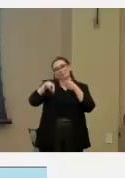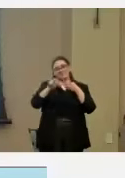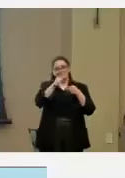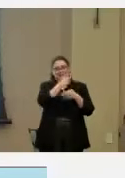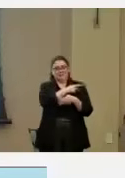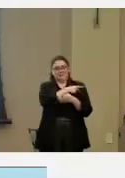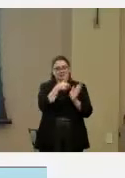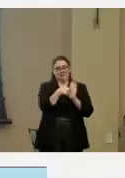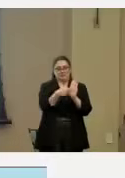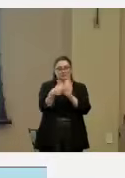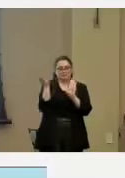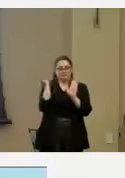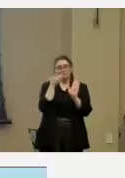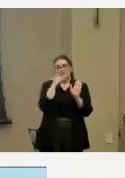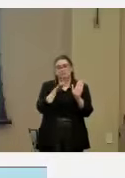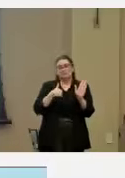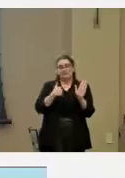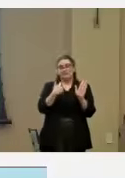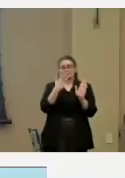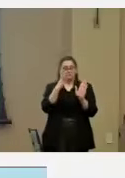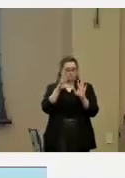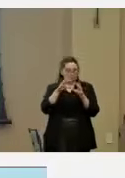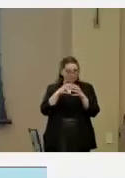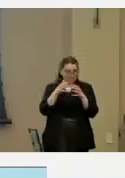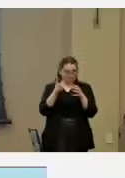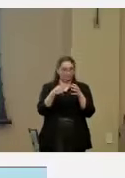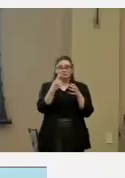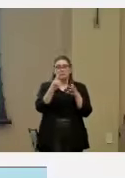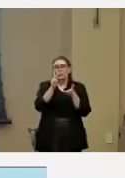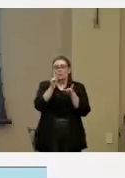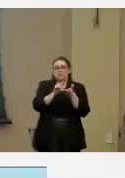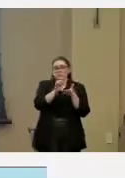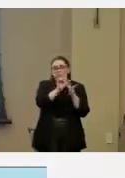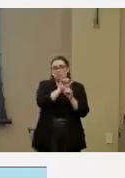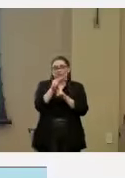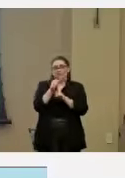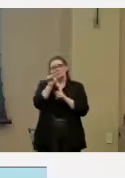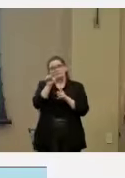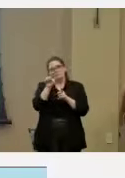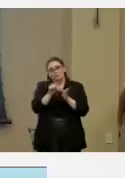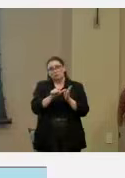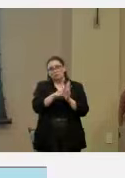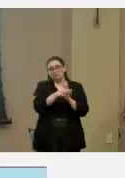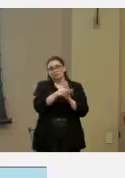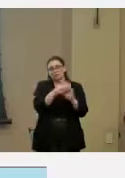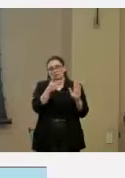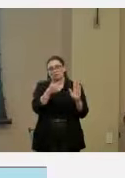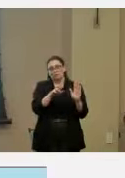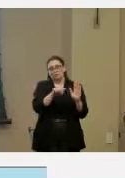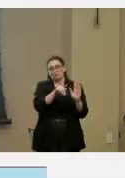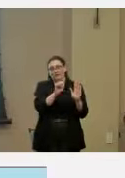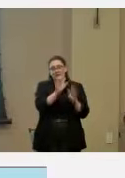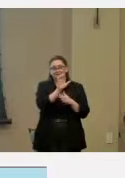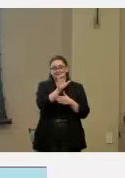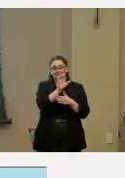patients. Fortunately, we had only low cases of low-grade cytokine release syndrome, which